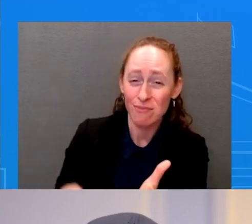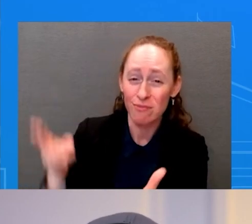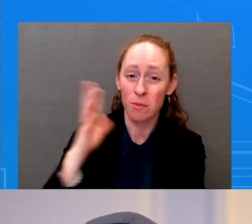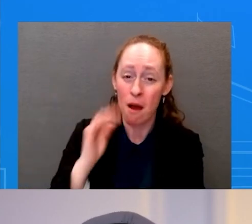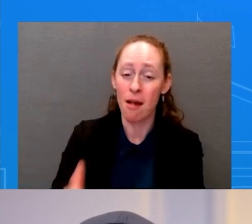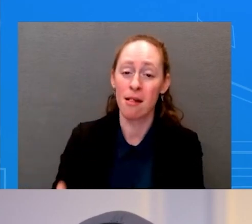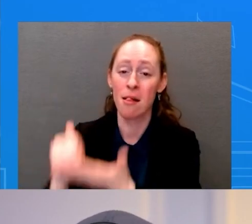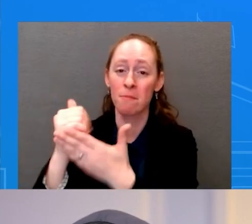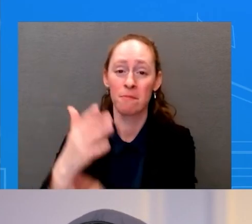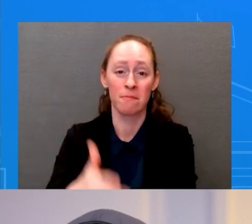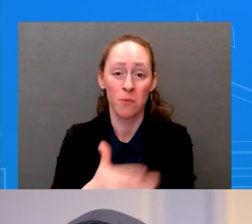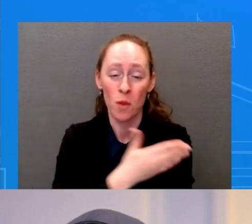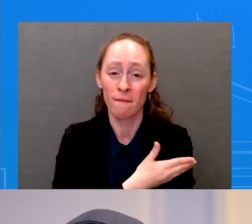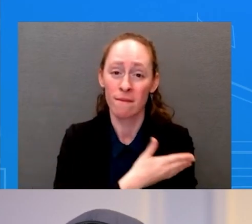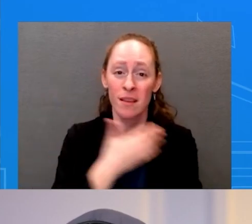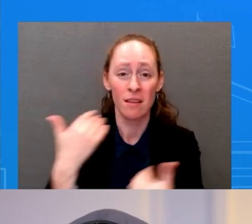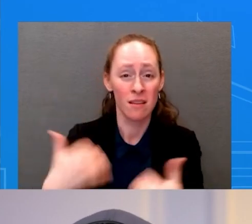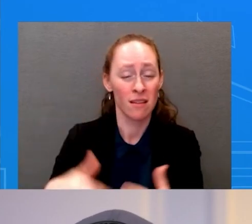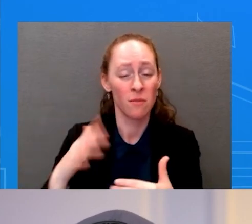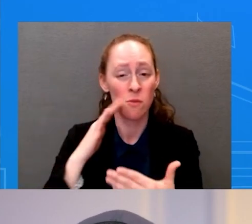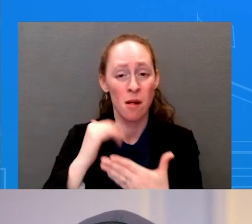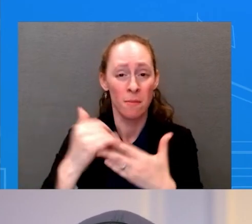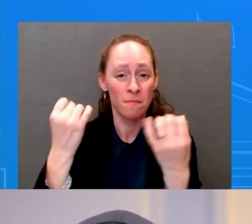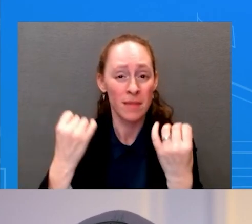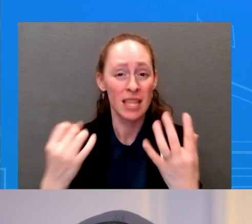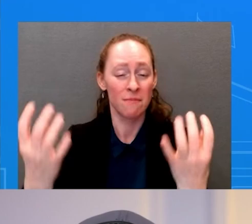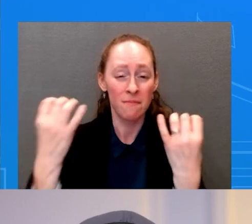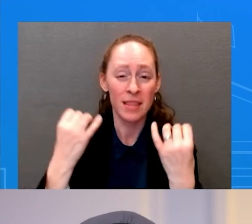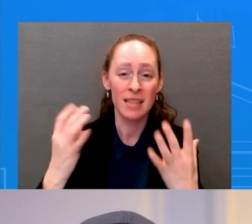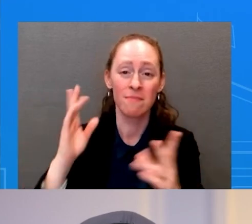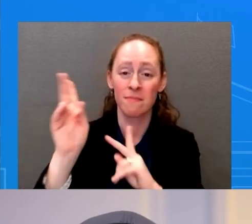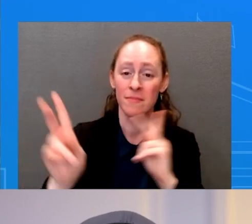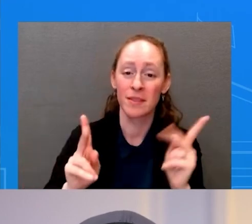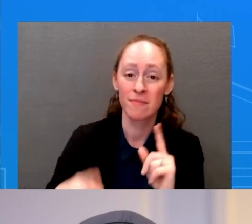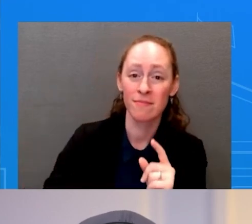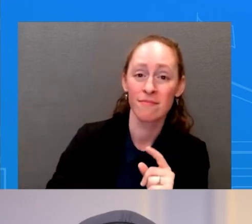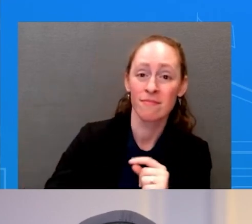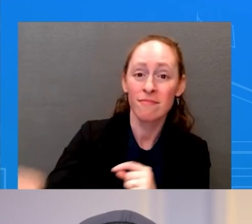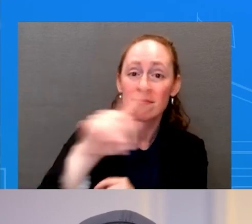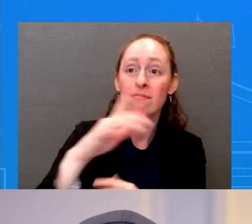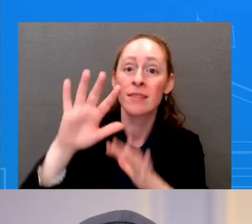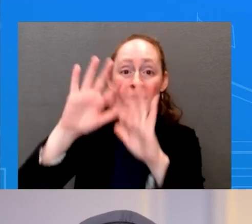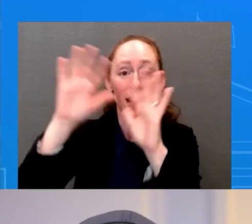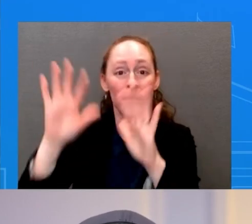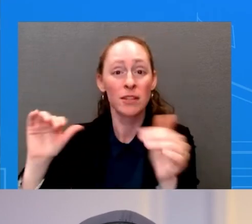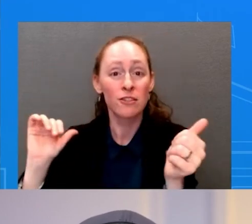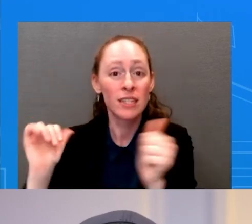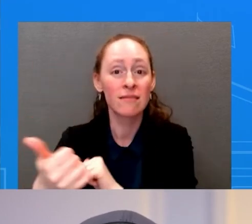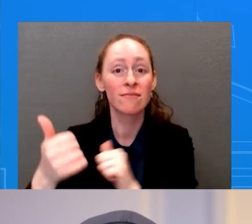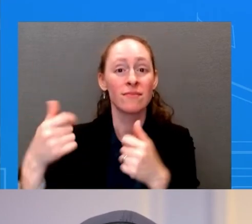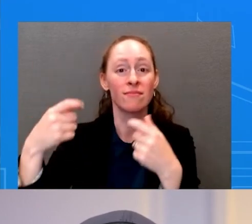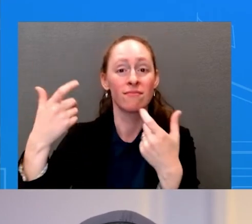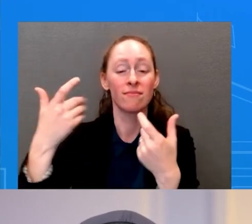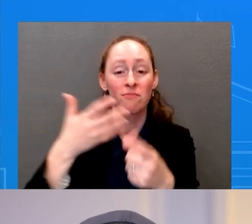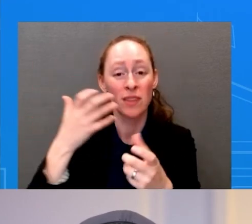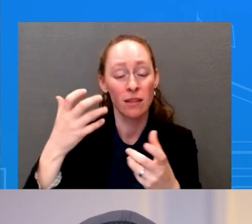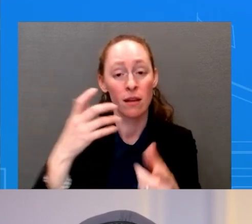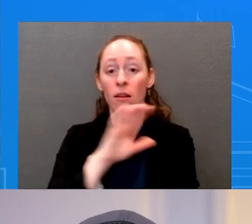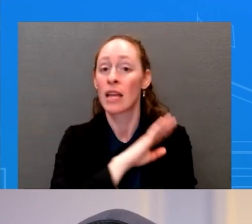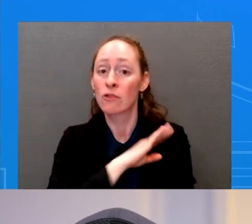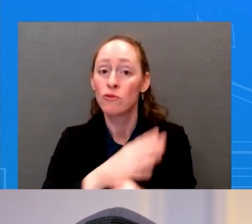fight climate change. They want to get rid of it. So there is a contrast that we are going to make, which is